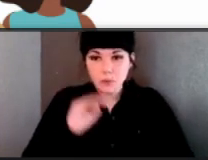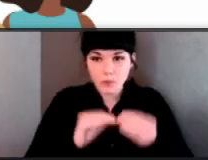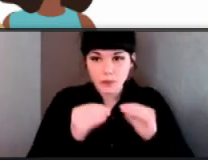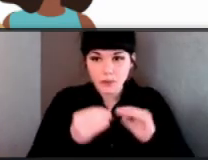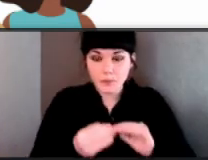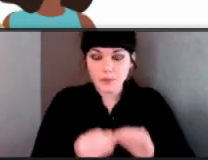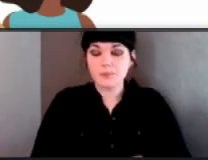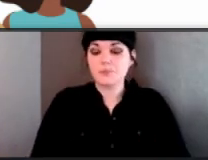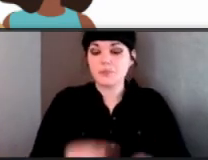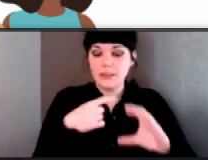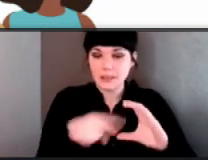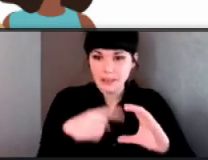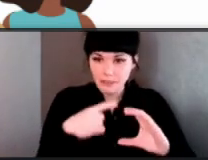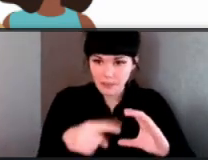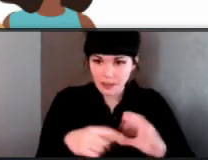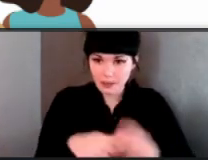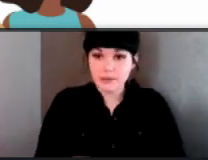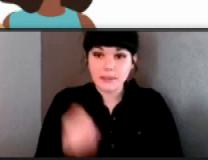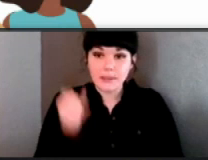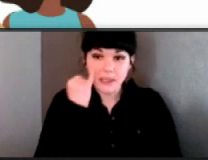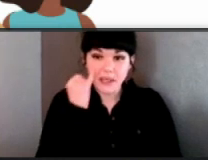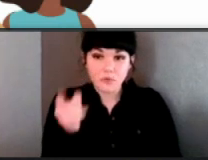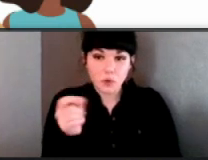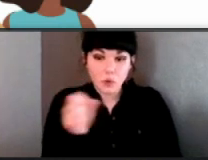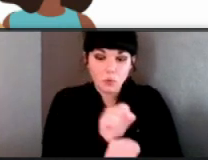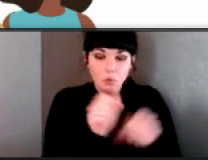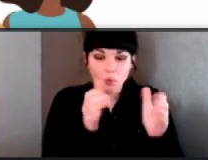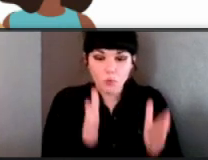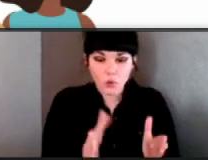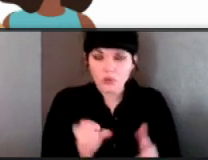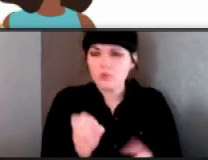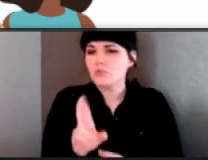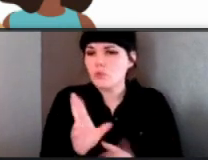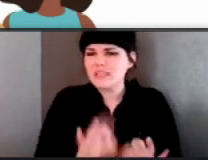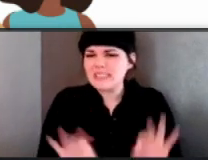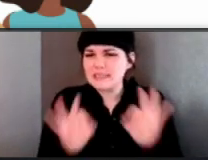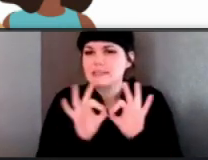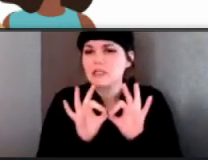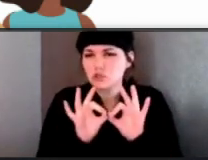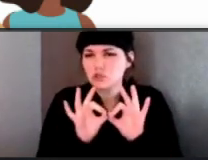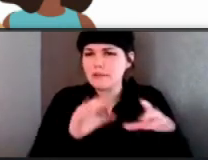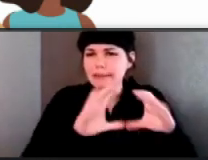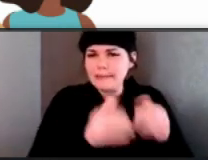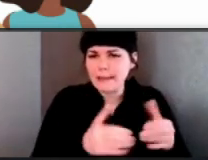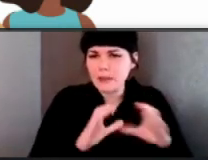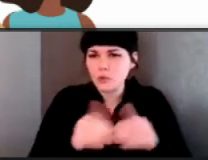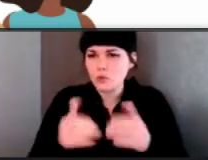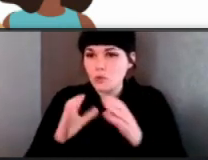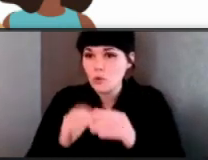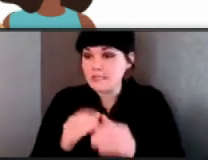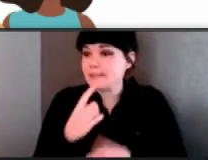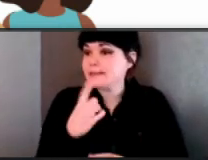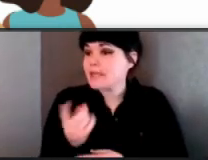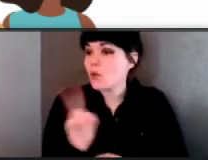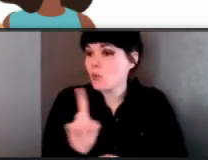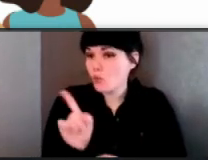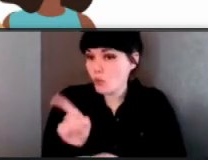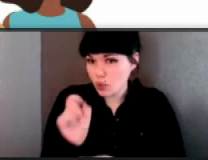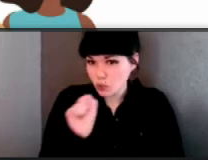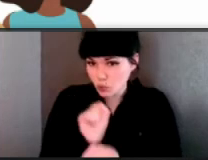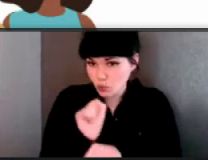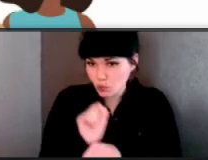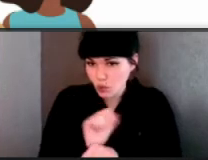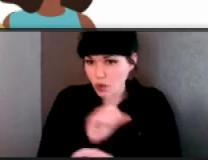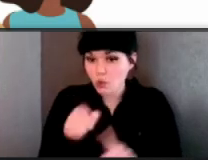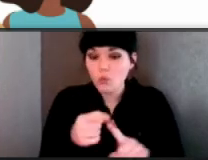essential categories, just make sure you let them know where you work. And then when you get your vaccine, you're gonna bring a proof of employment. It can be a picture of